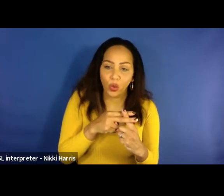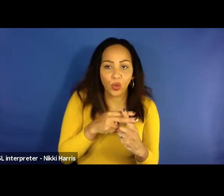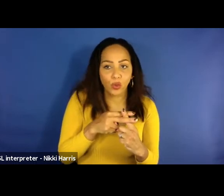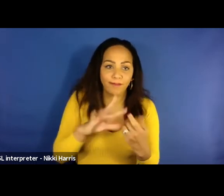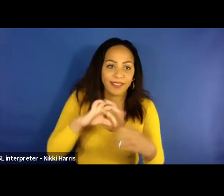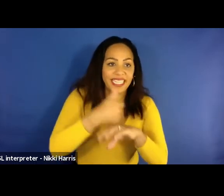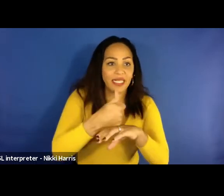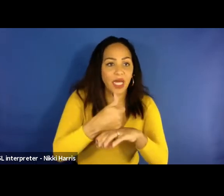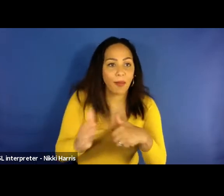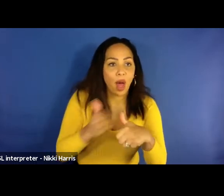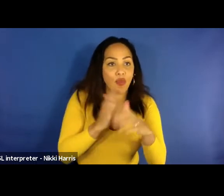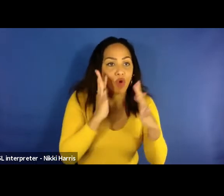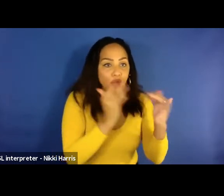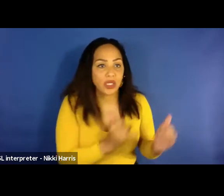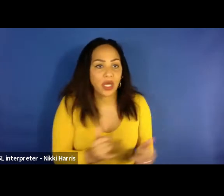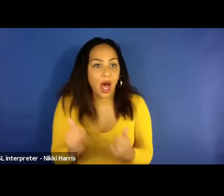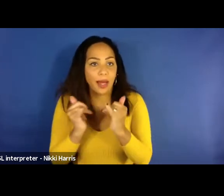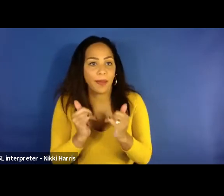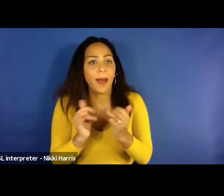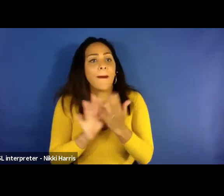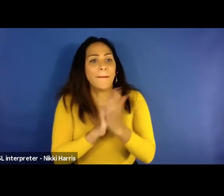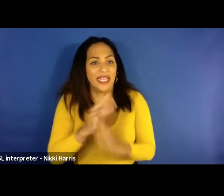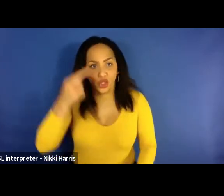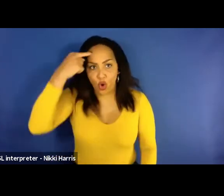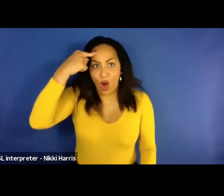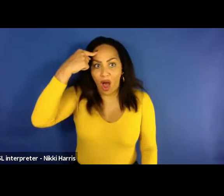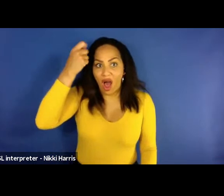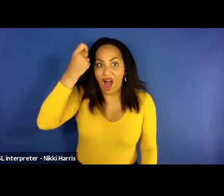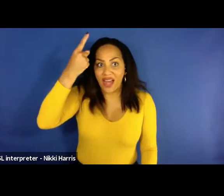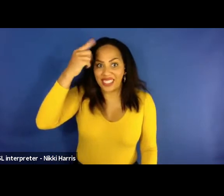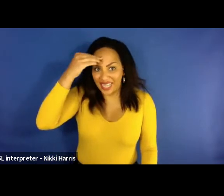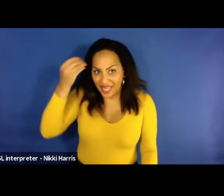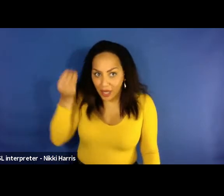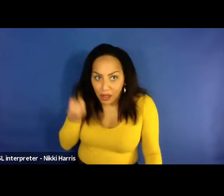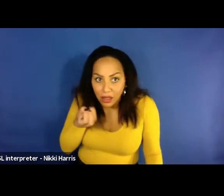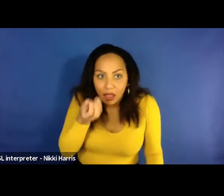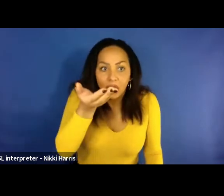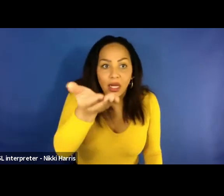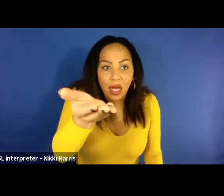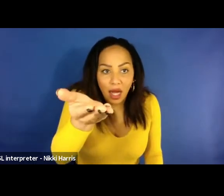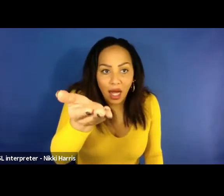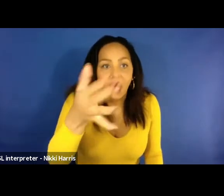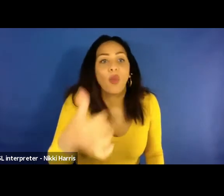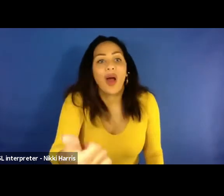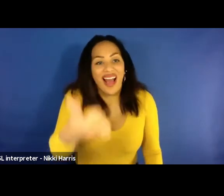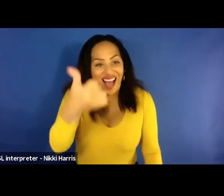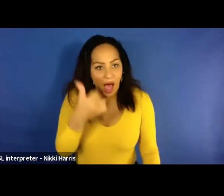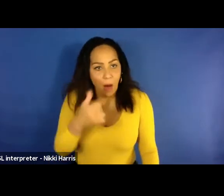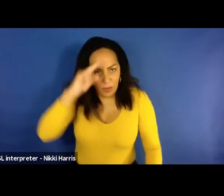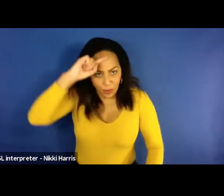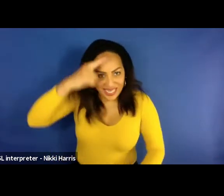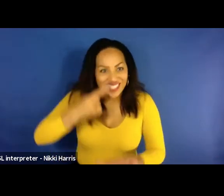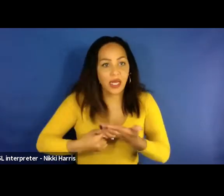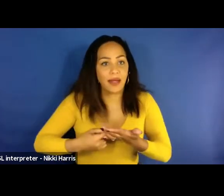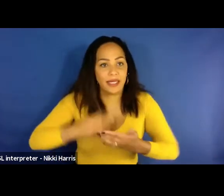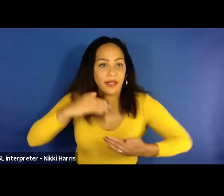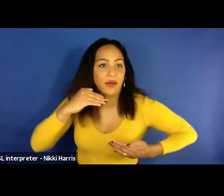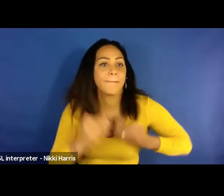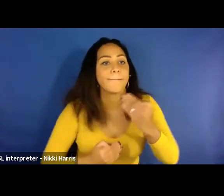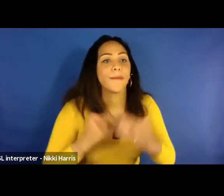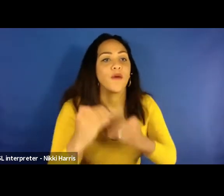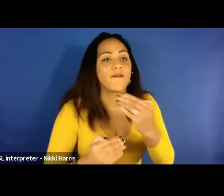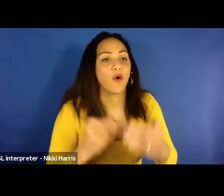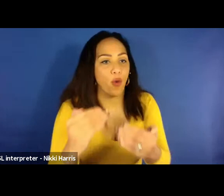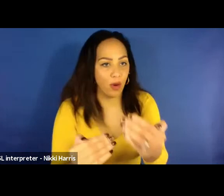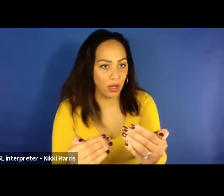head and getting into people's hands, then that helps you be a lot more decisive to then figure out what your next step is. All right. And